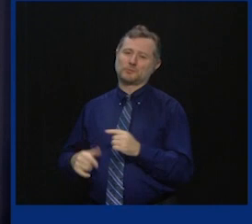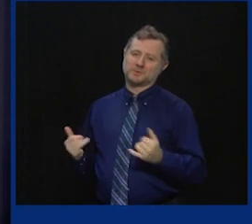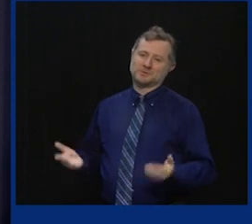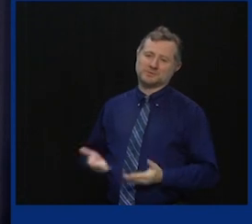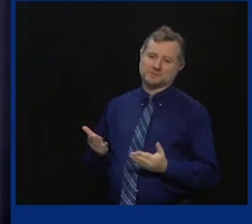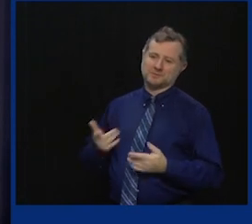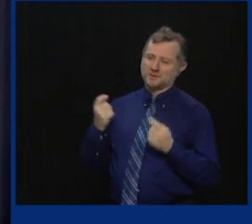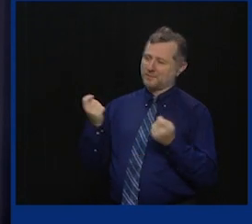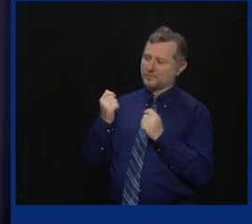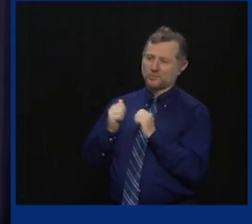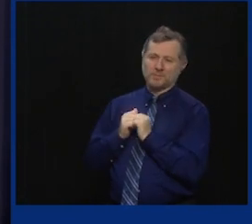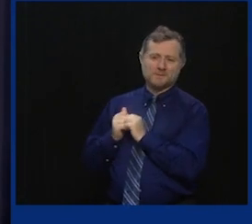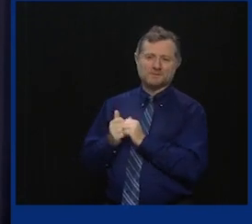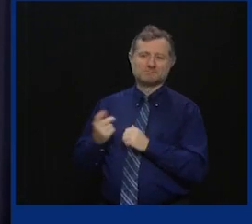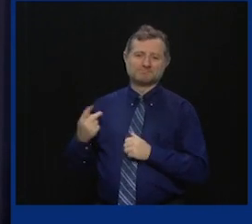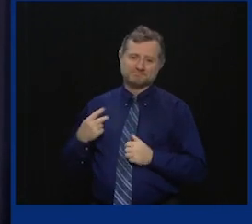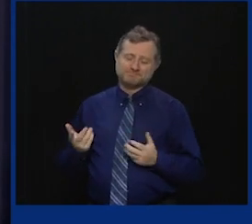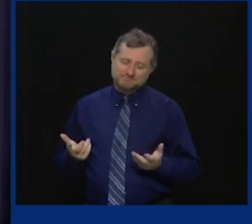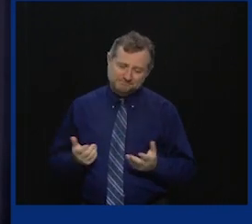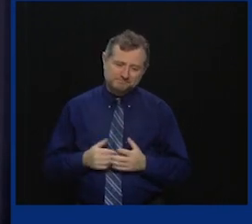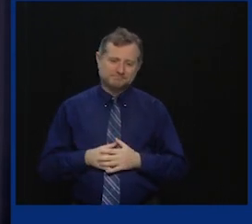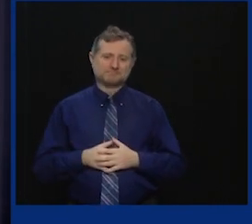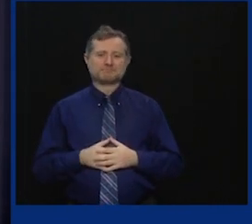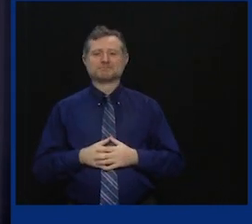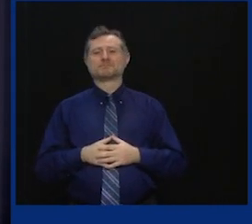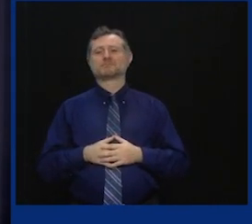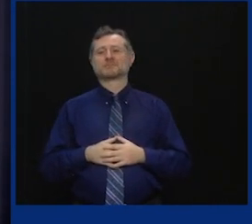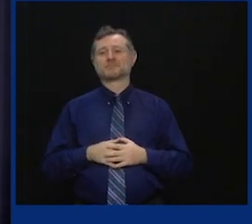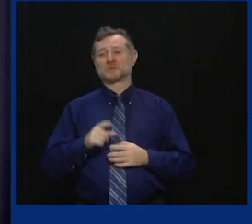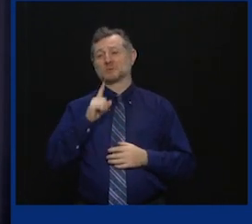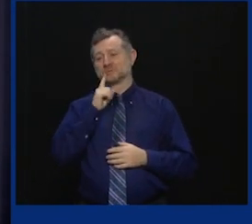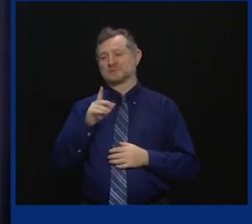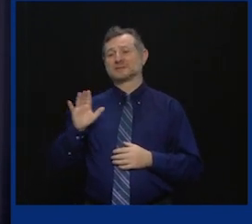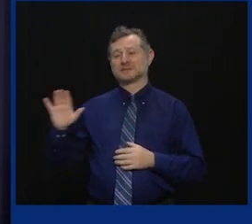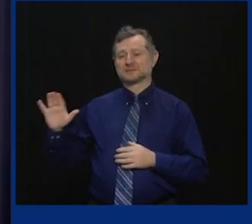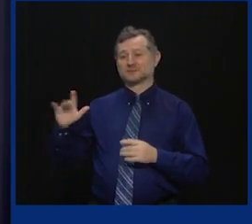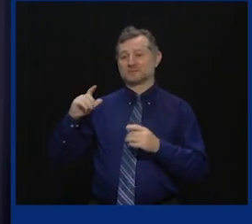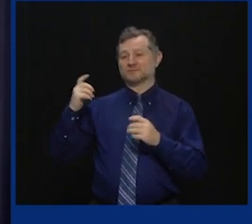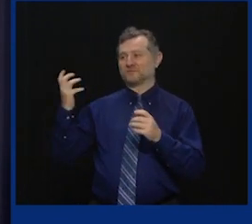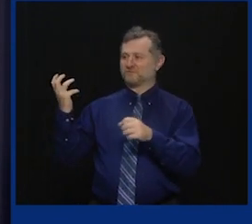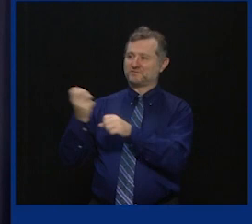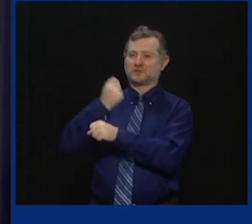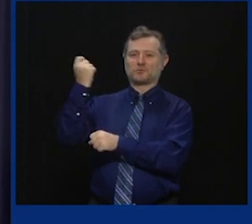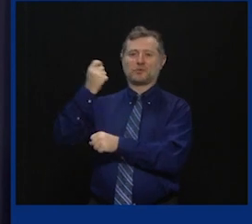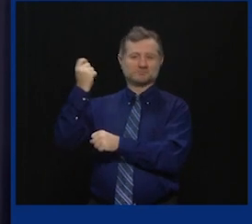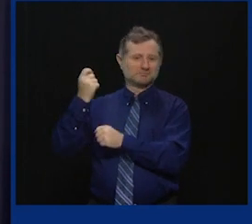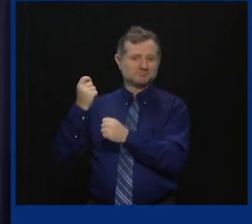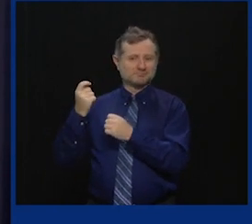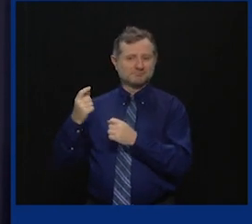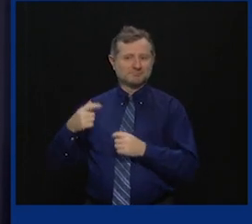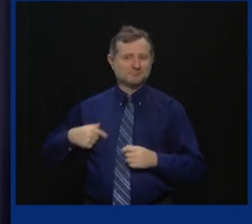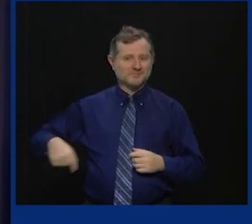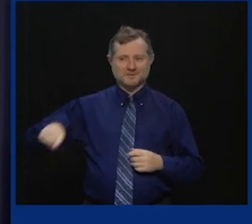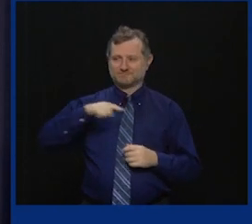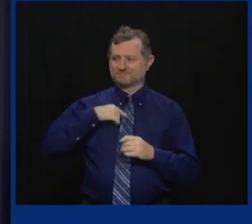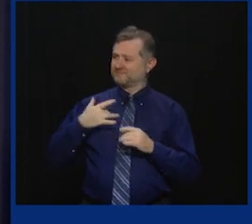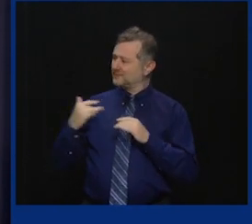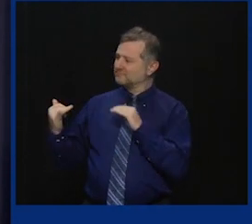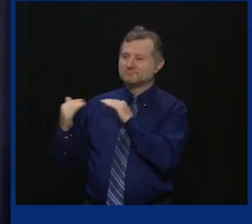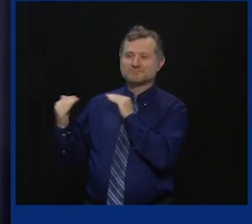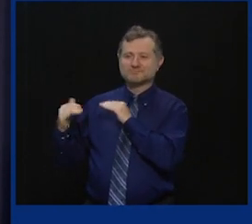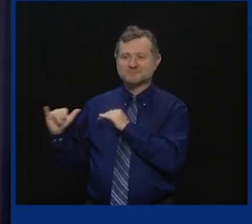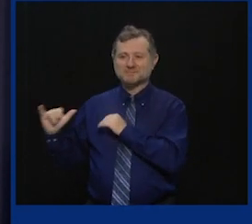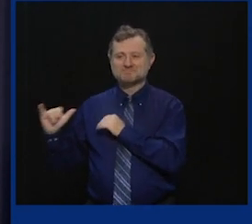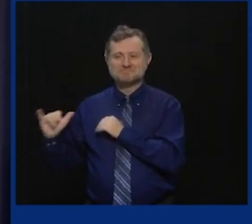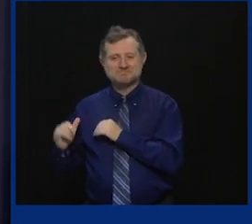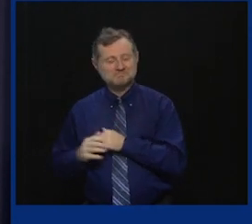with all of us that belongs as much to him as to anyone else in this room. I do want to